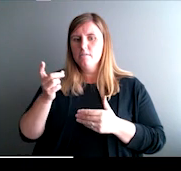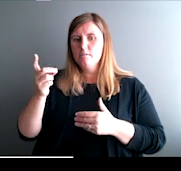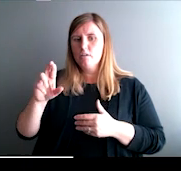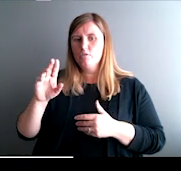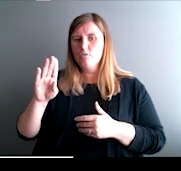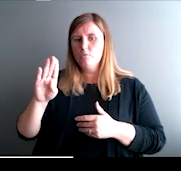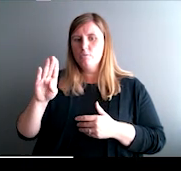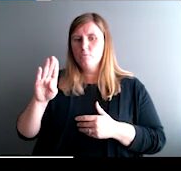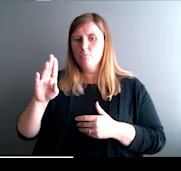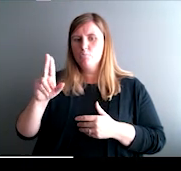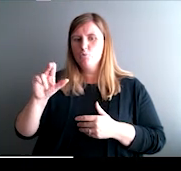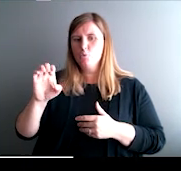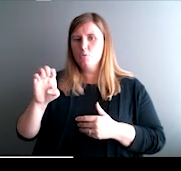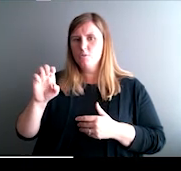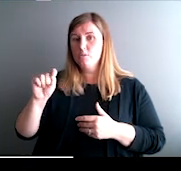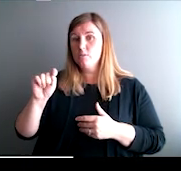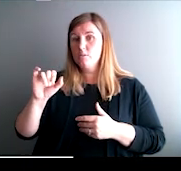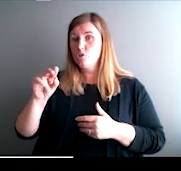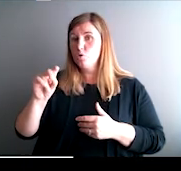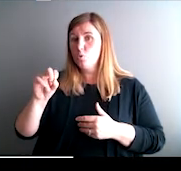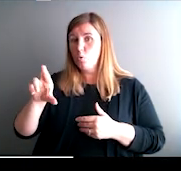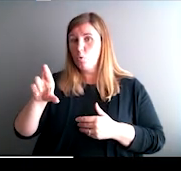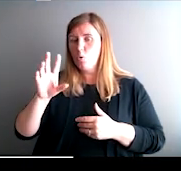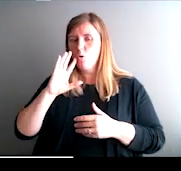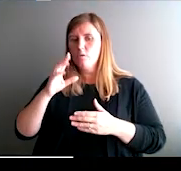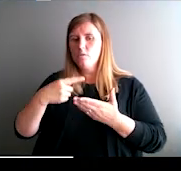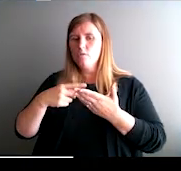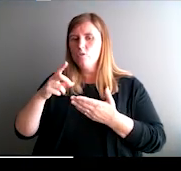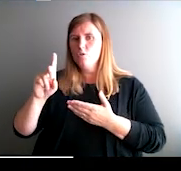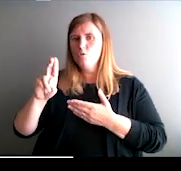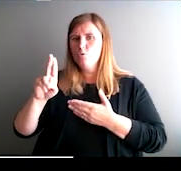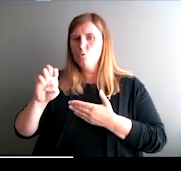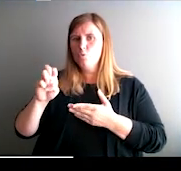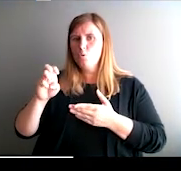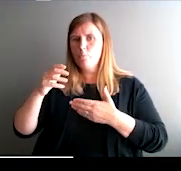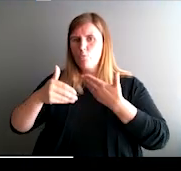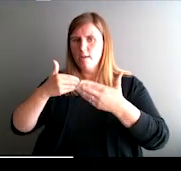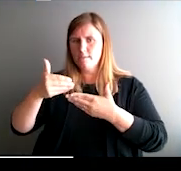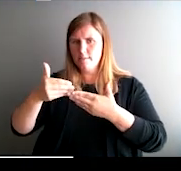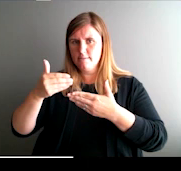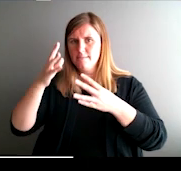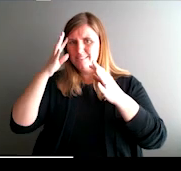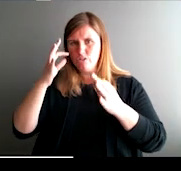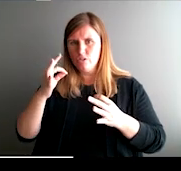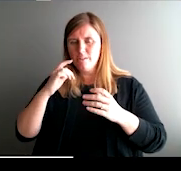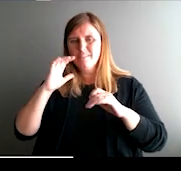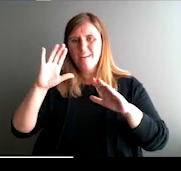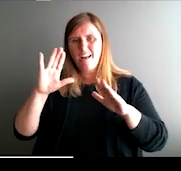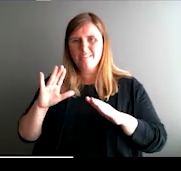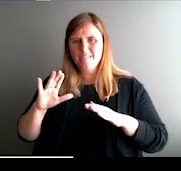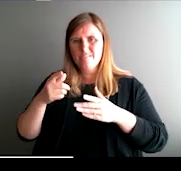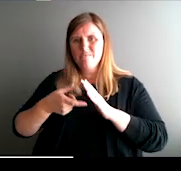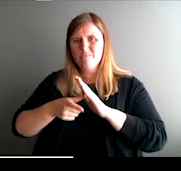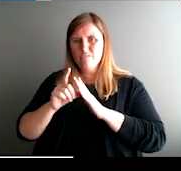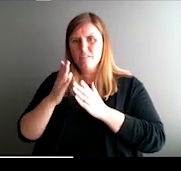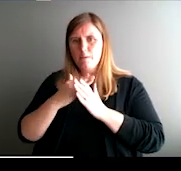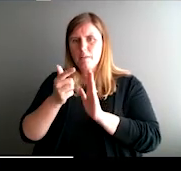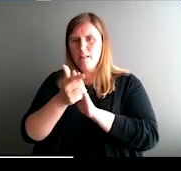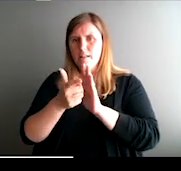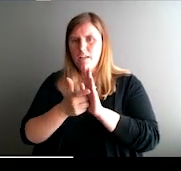Bruce Tenor is going to be going over due process decisions, and that will be an excellent session going over some of the